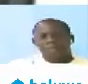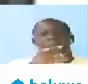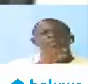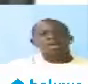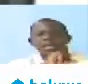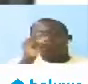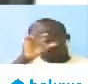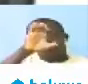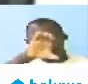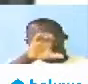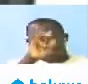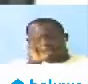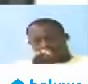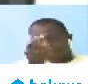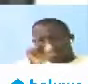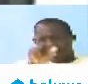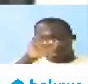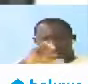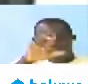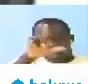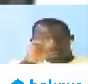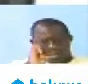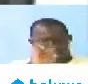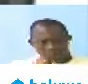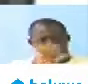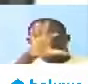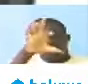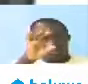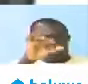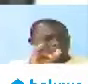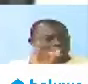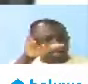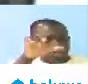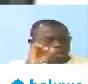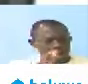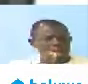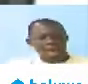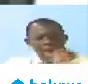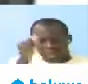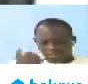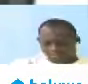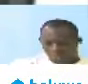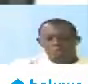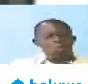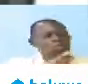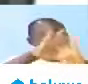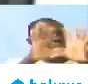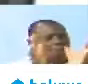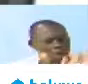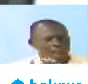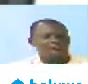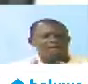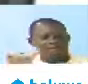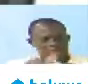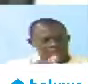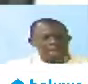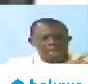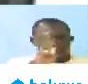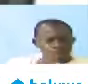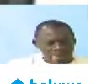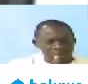Charles Taylor was also there. Another mole from Nigeria. With his people. So will baby or Kampala. They were all in that camp.